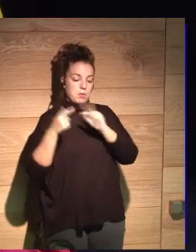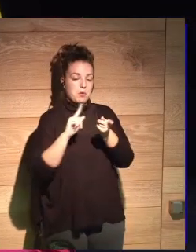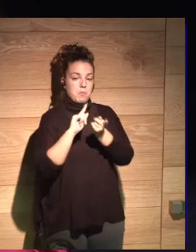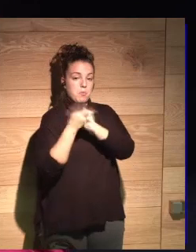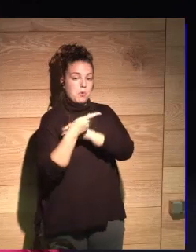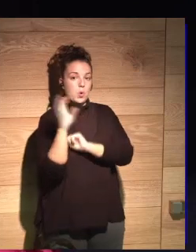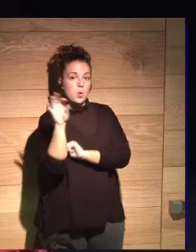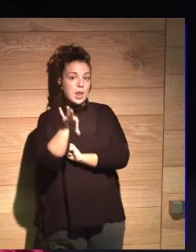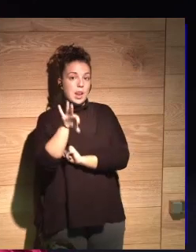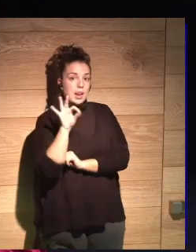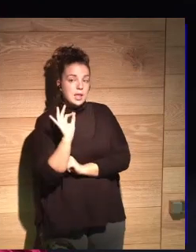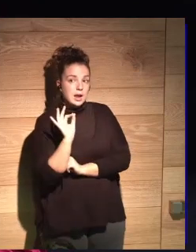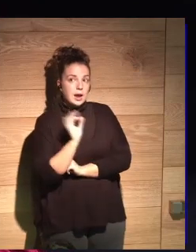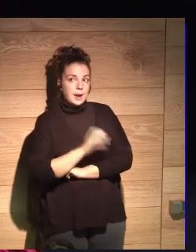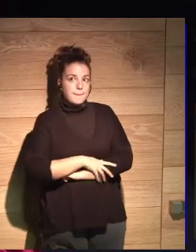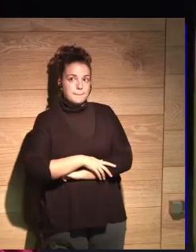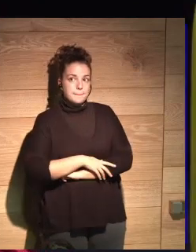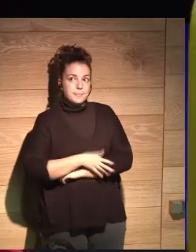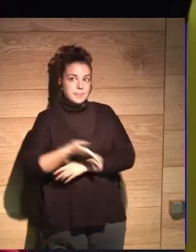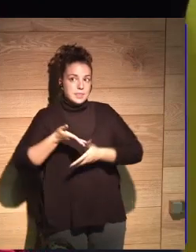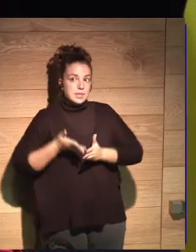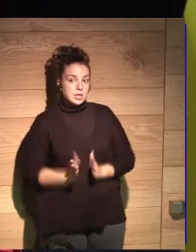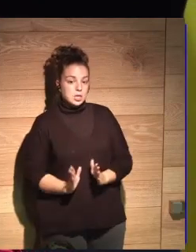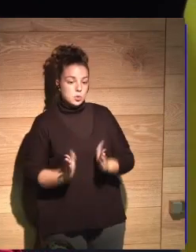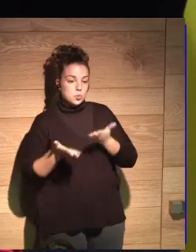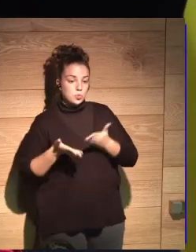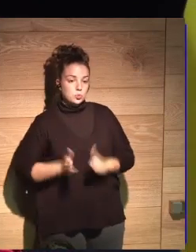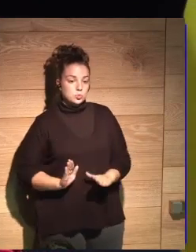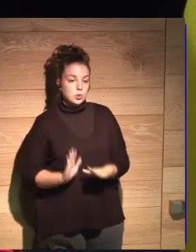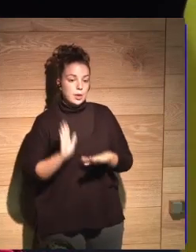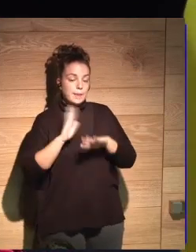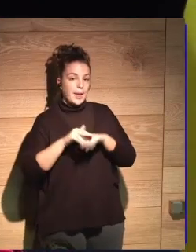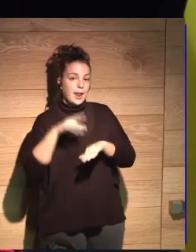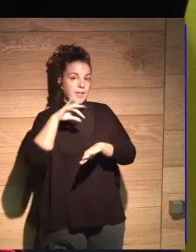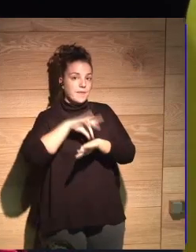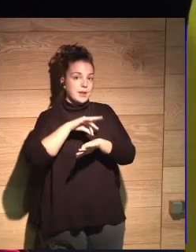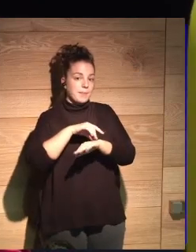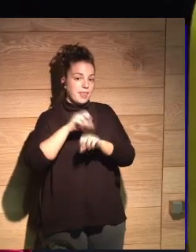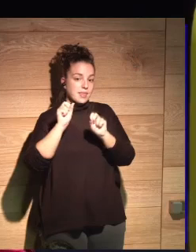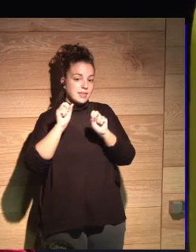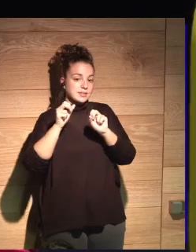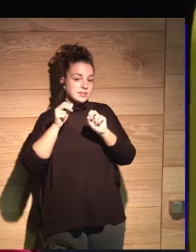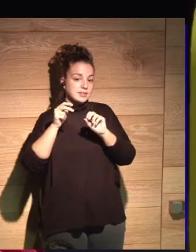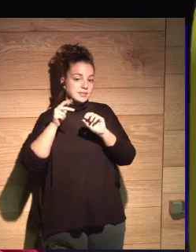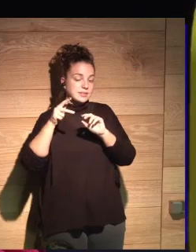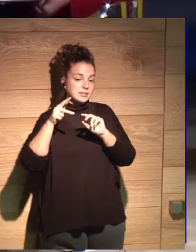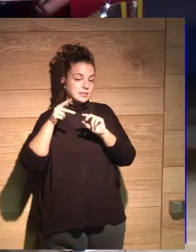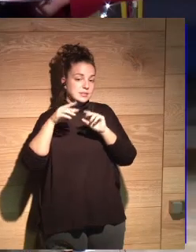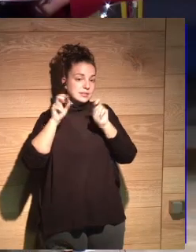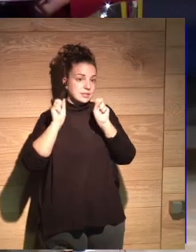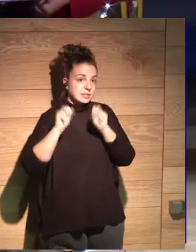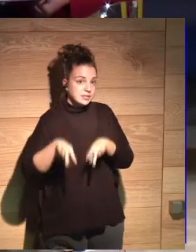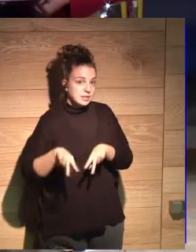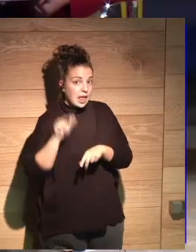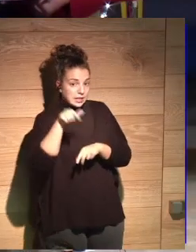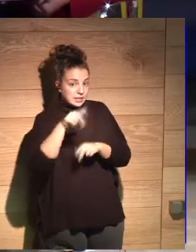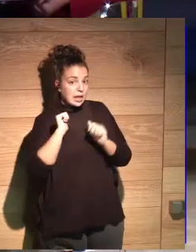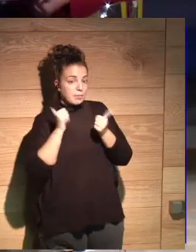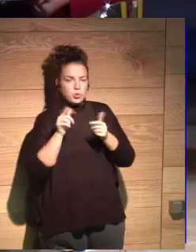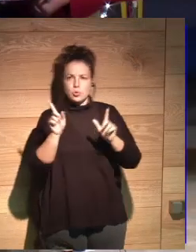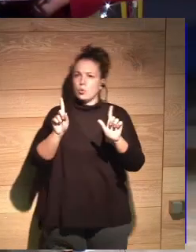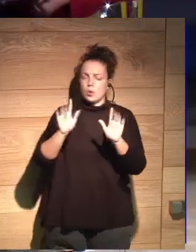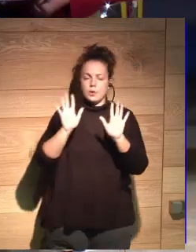genetically modify or to choose that our children, so they have no diseases, yeah, but